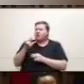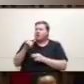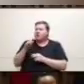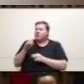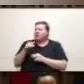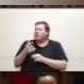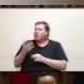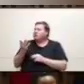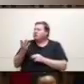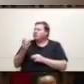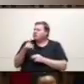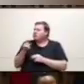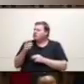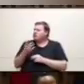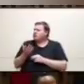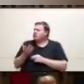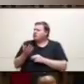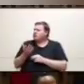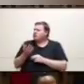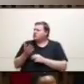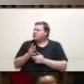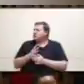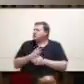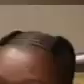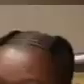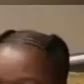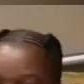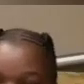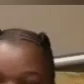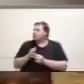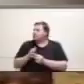You wanted to query something?